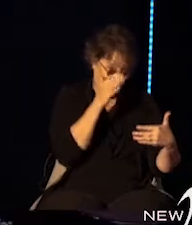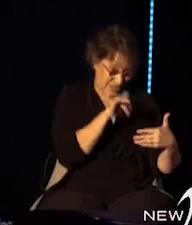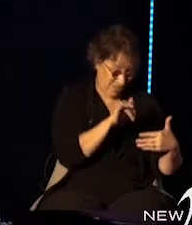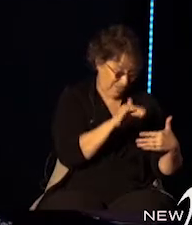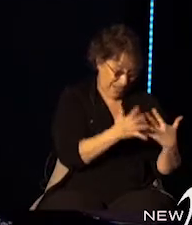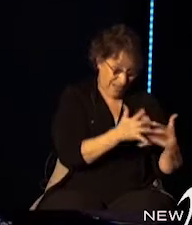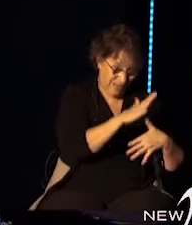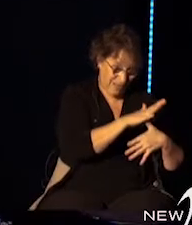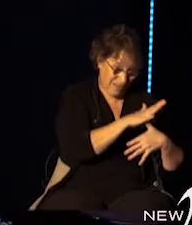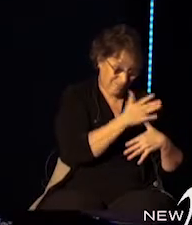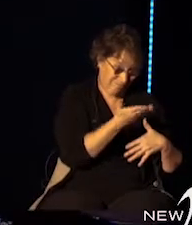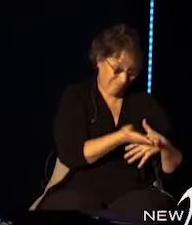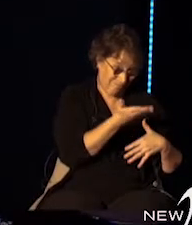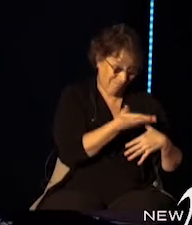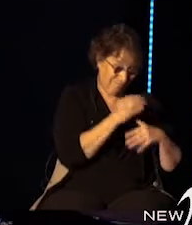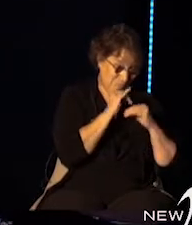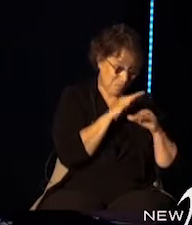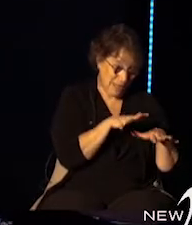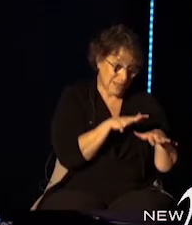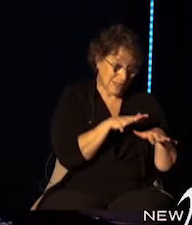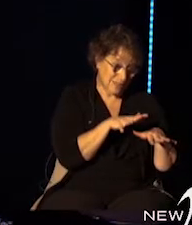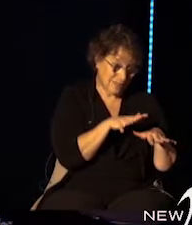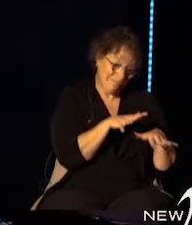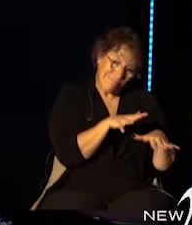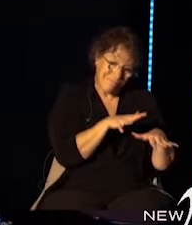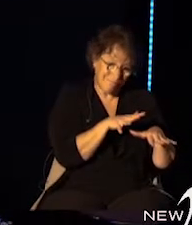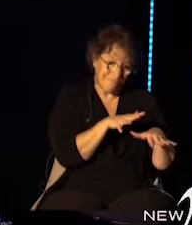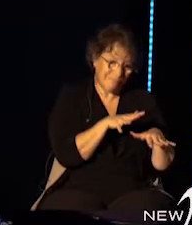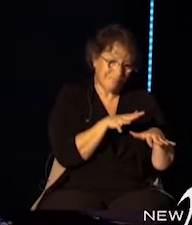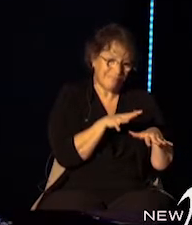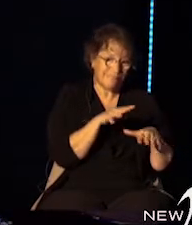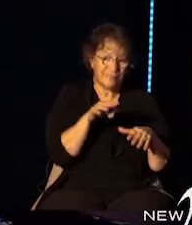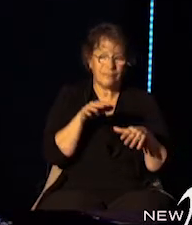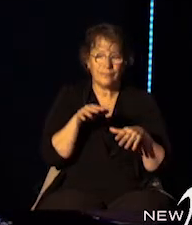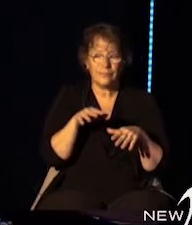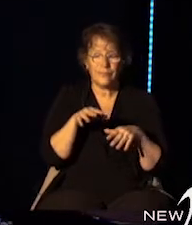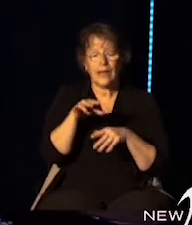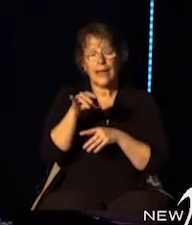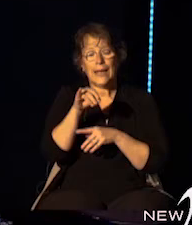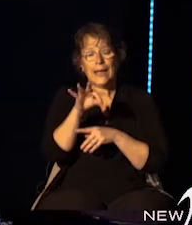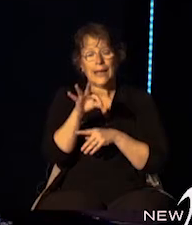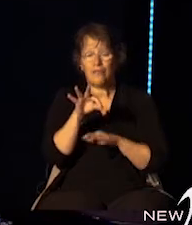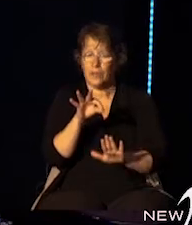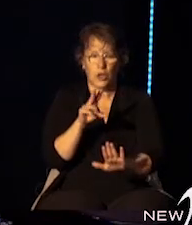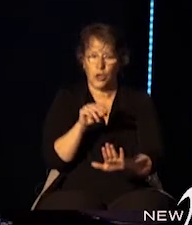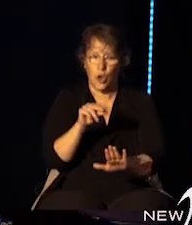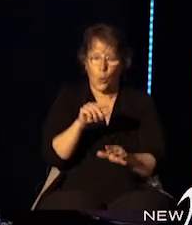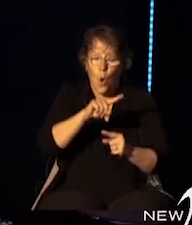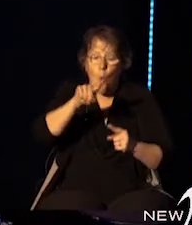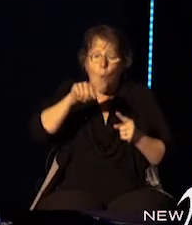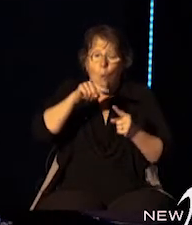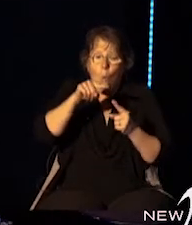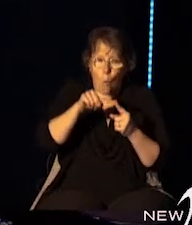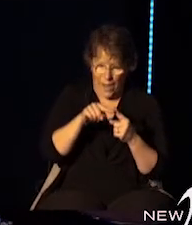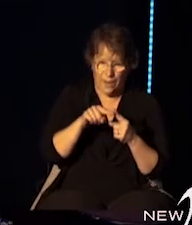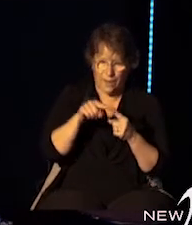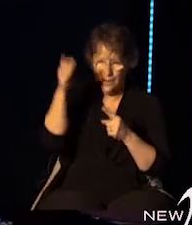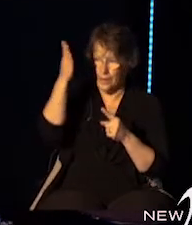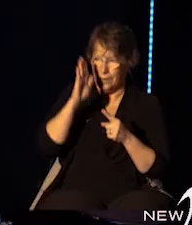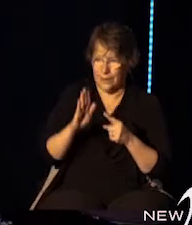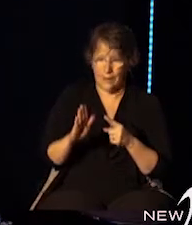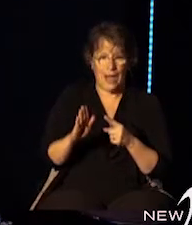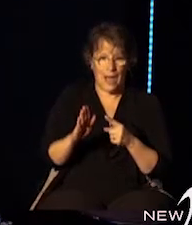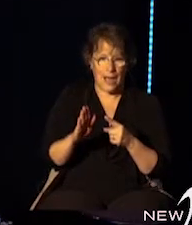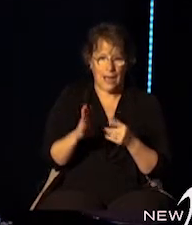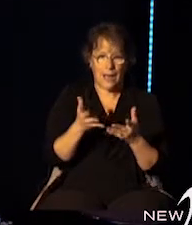You know, if God calls, not if, when God calls us to sacrifice, when